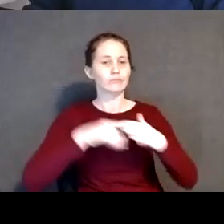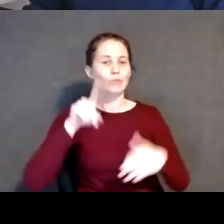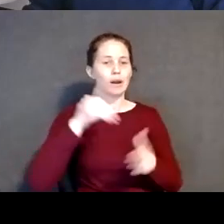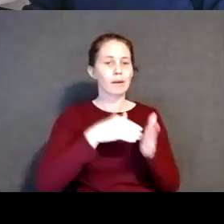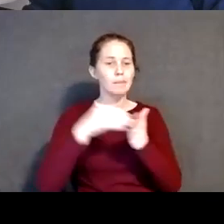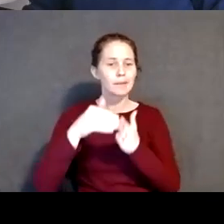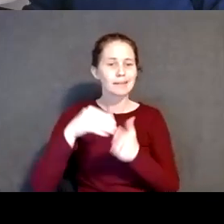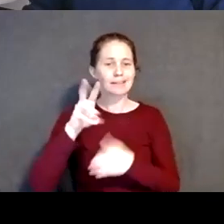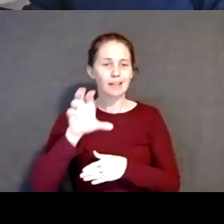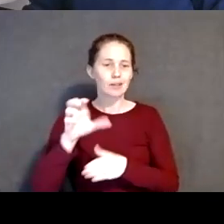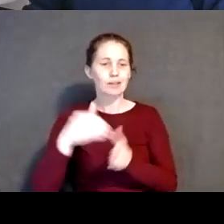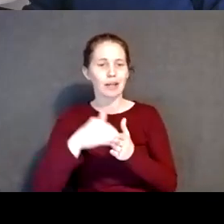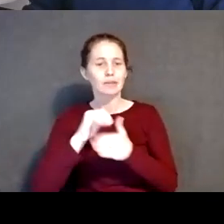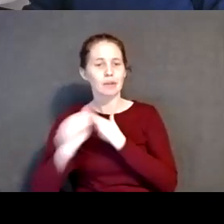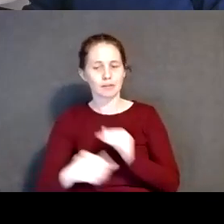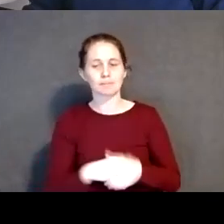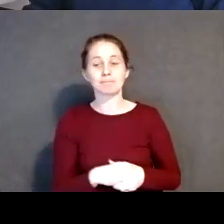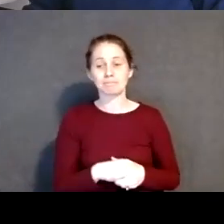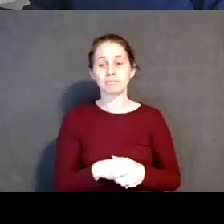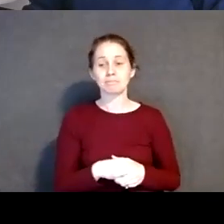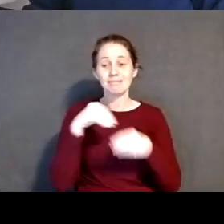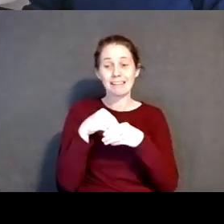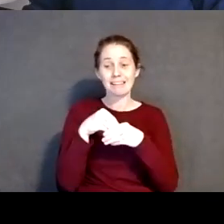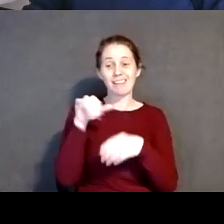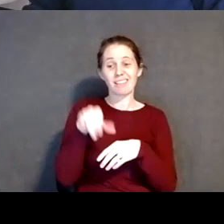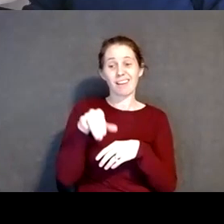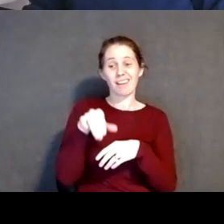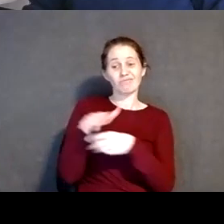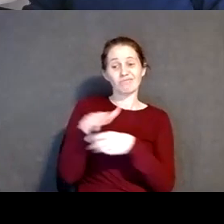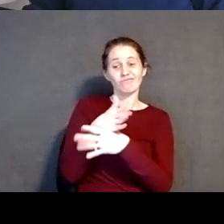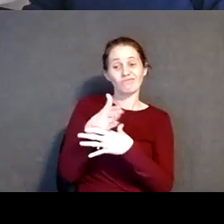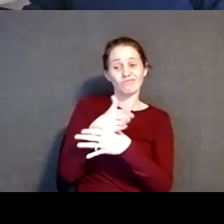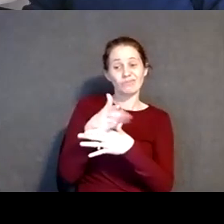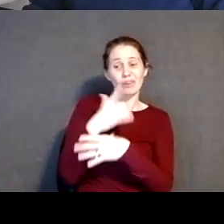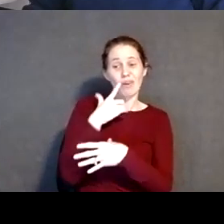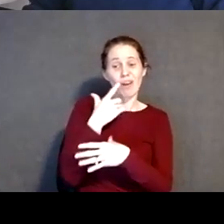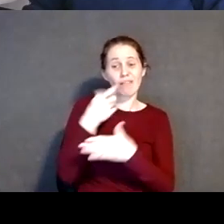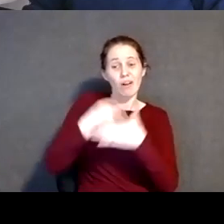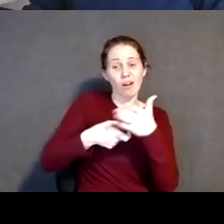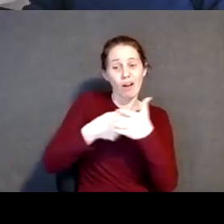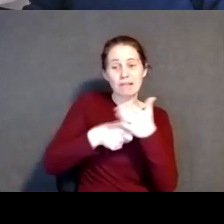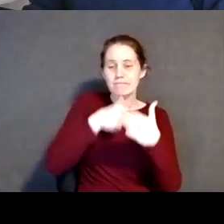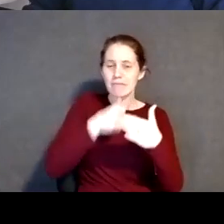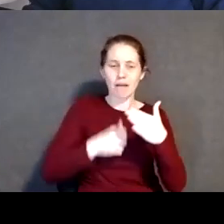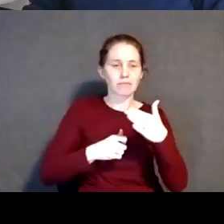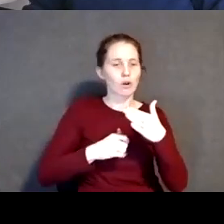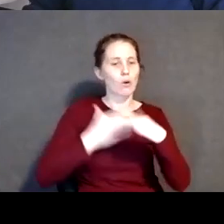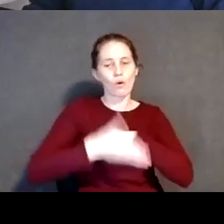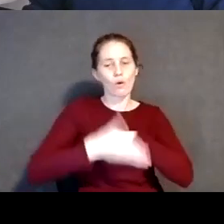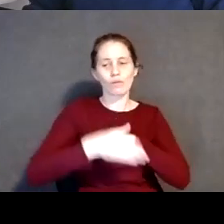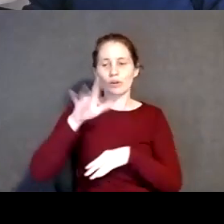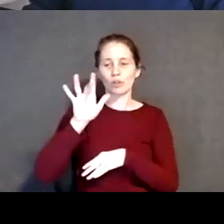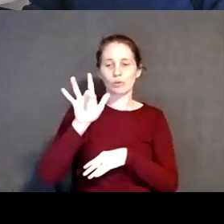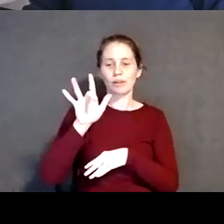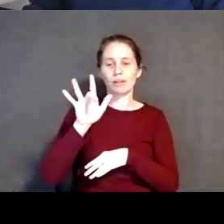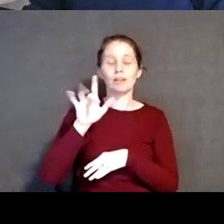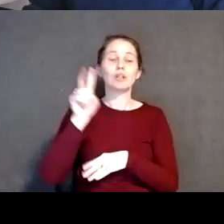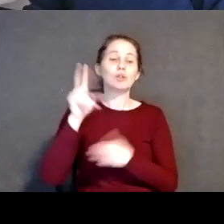$1,600,000 and the municipal share of Commonwealth incurred costs not to exceed